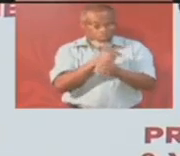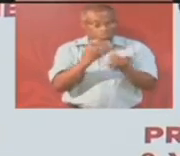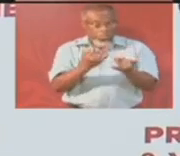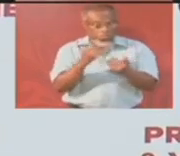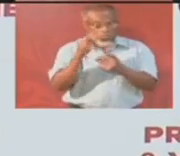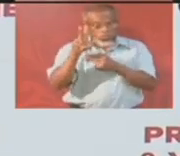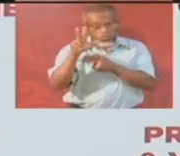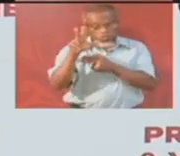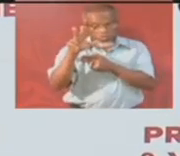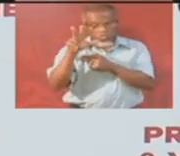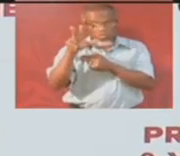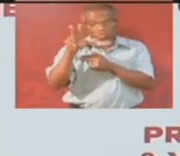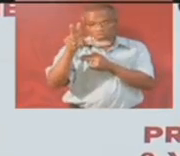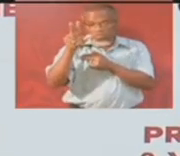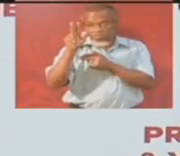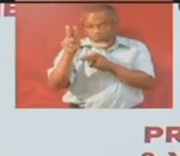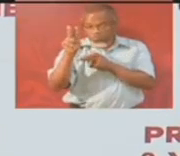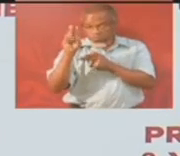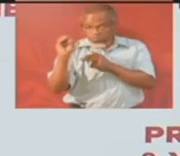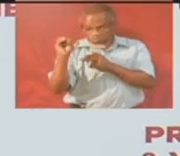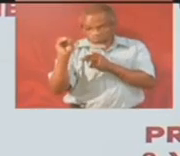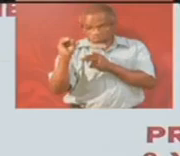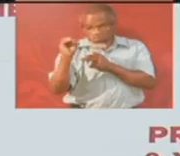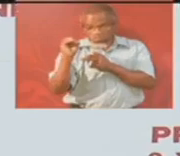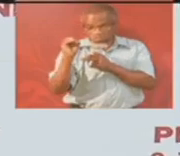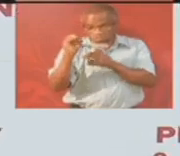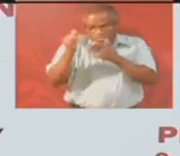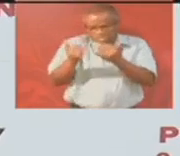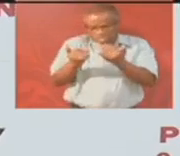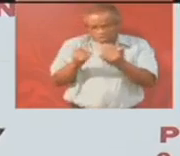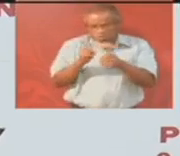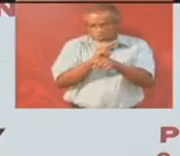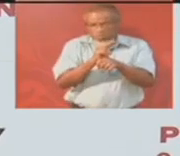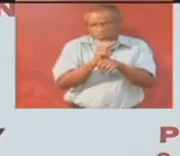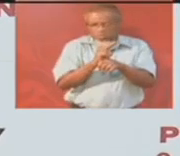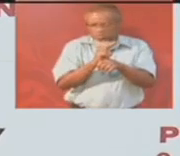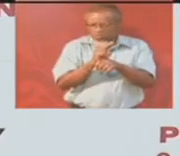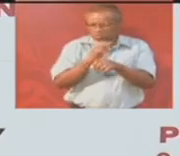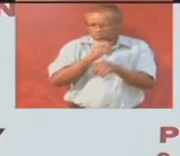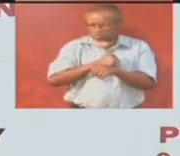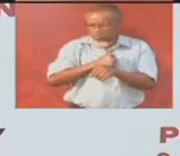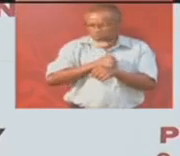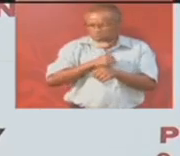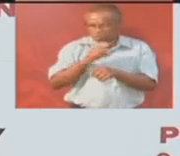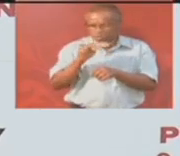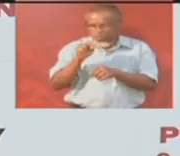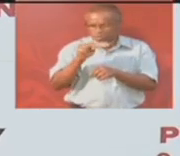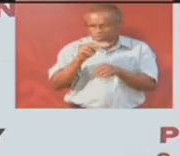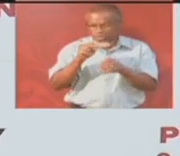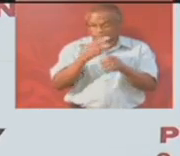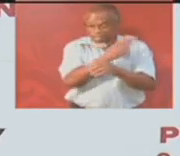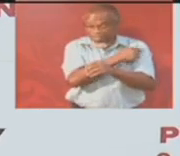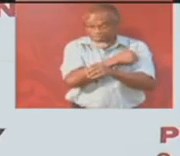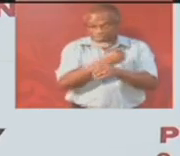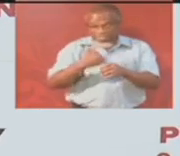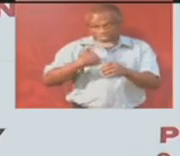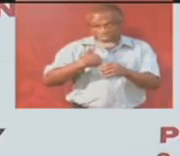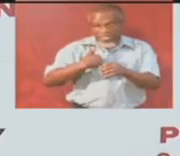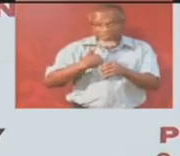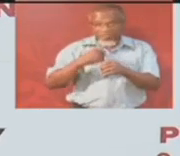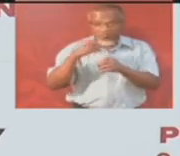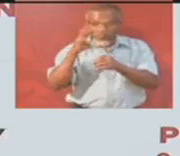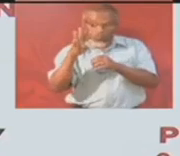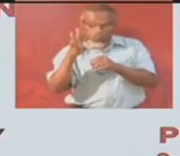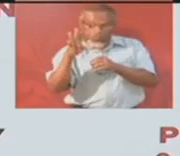320. We currently use 90. No, sorry. Hospital capacity